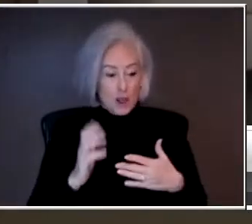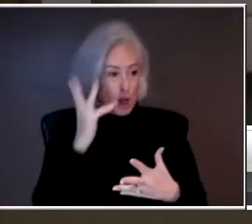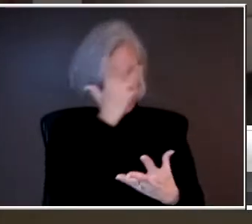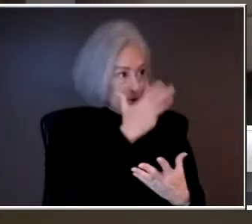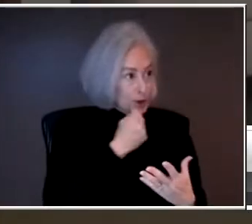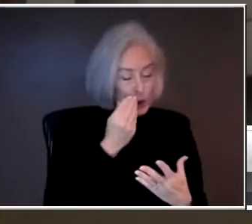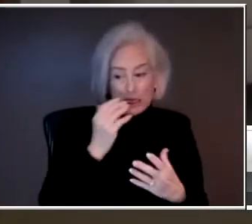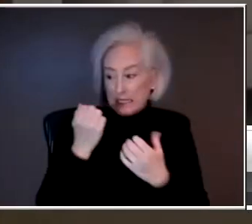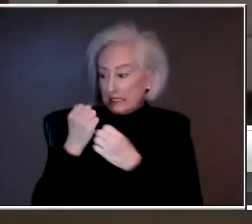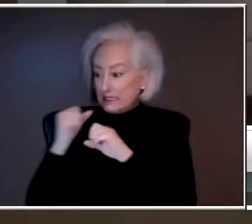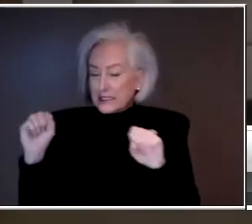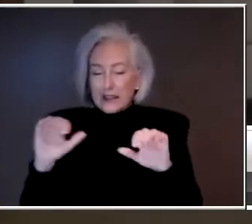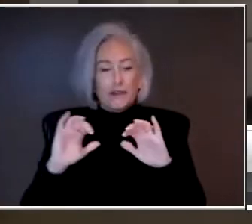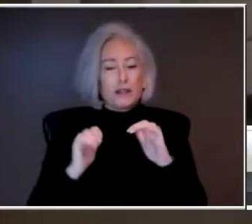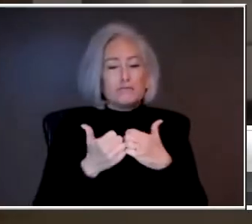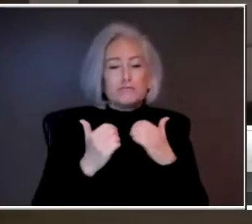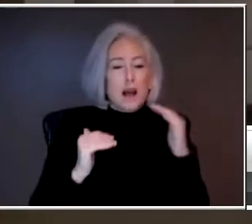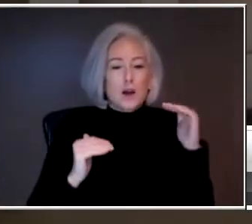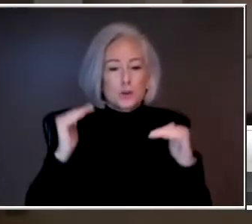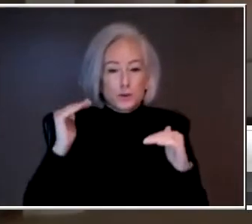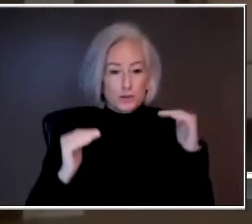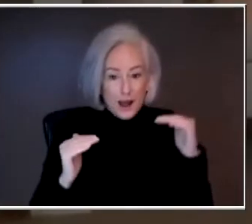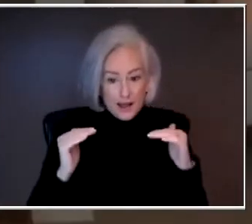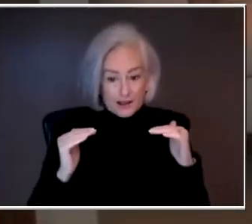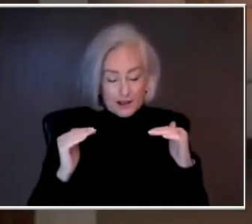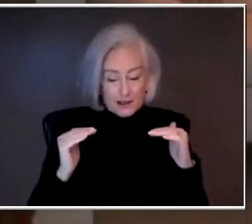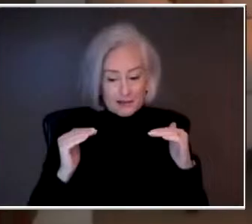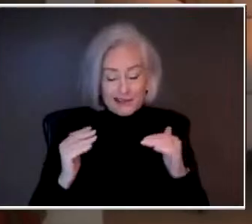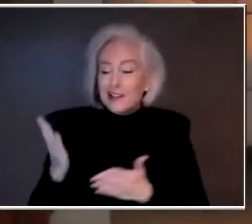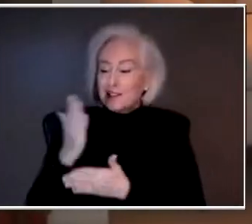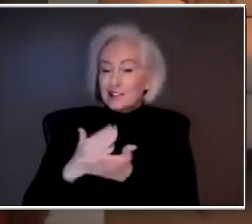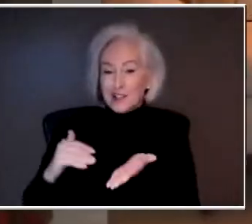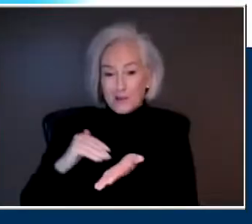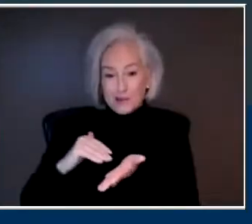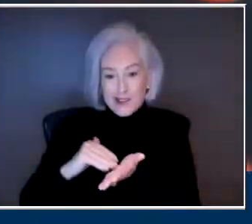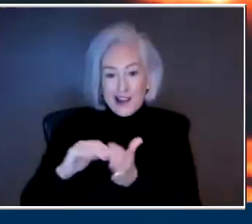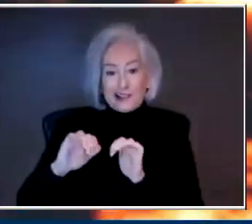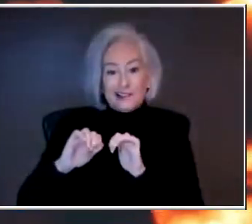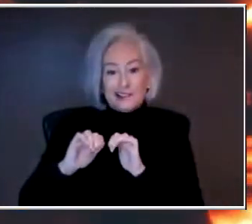from experts who see the painful consequences of a careless Christmas.